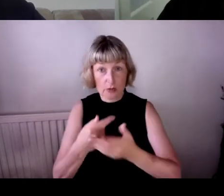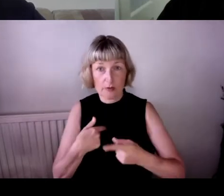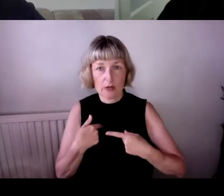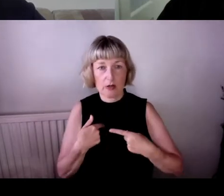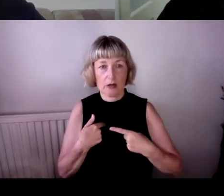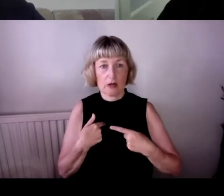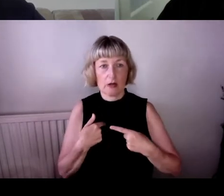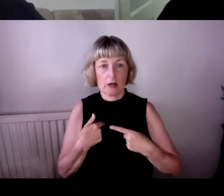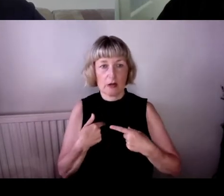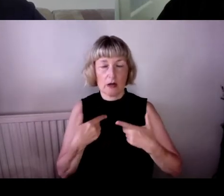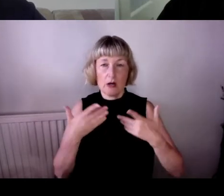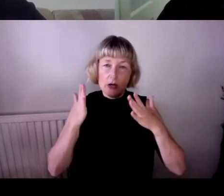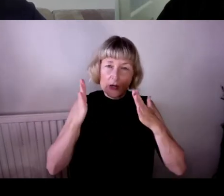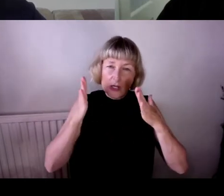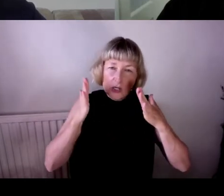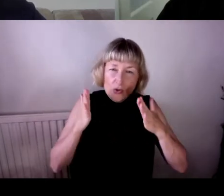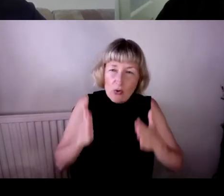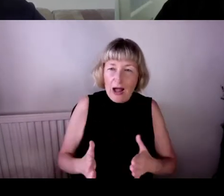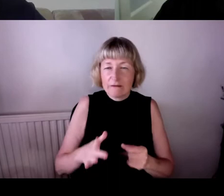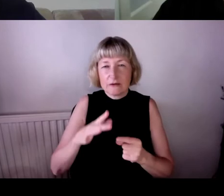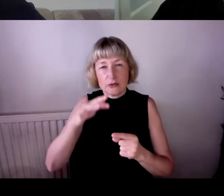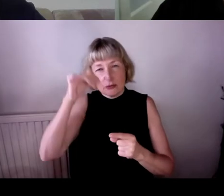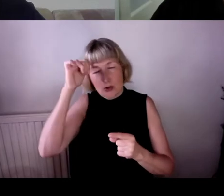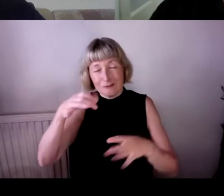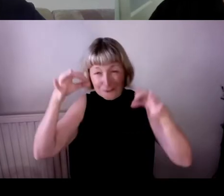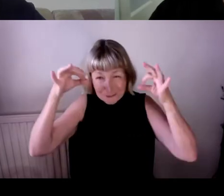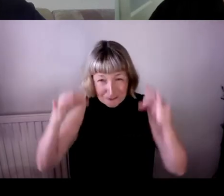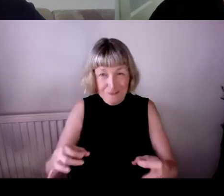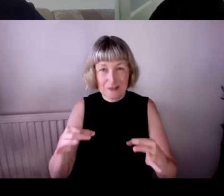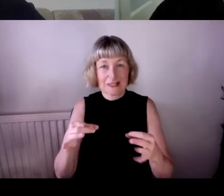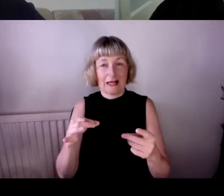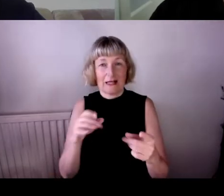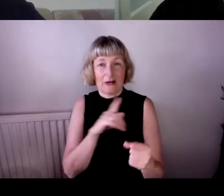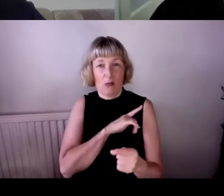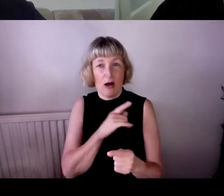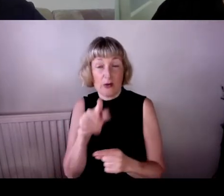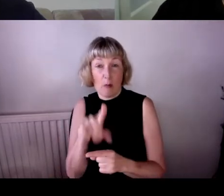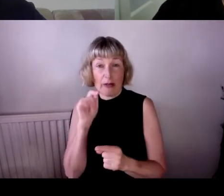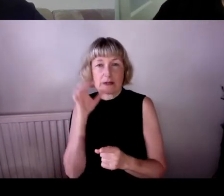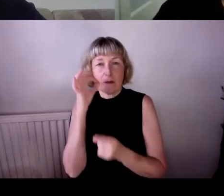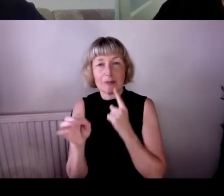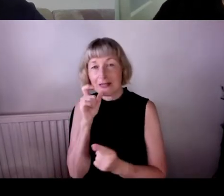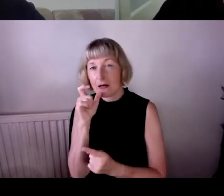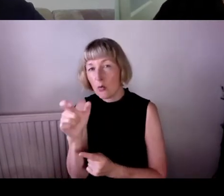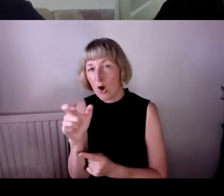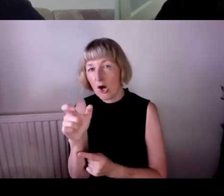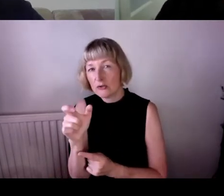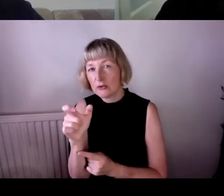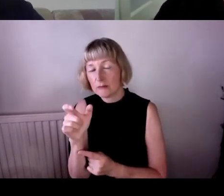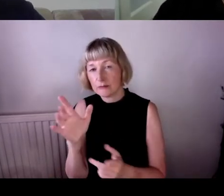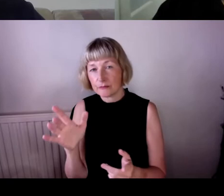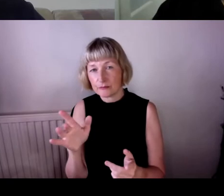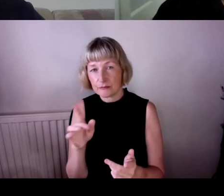defend every word. Every word that you say has to have a defense and a reason behind it. Because every time you do this,